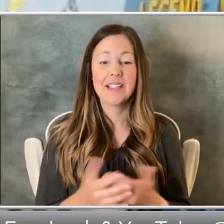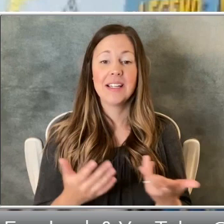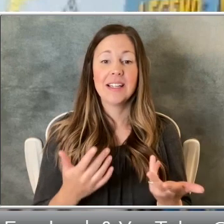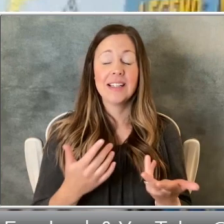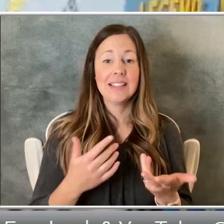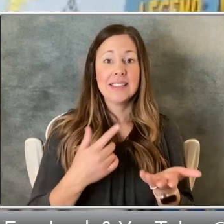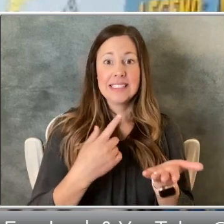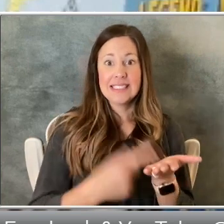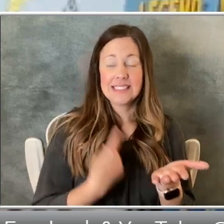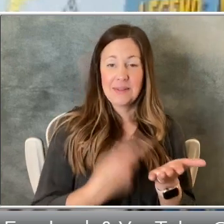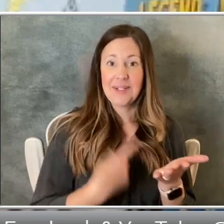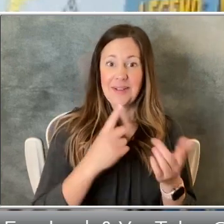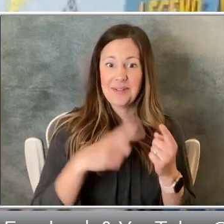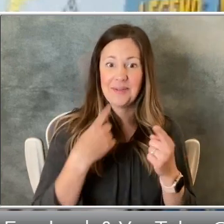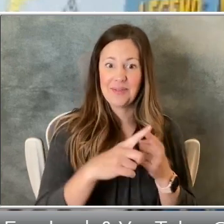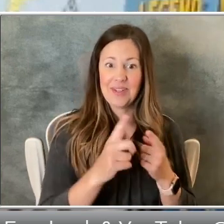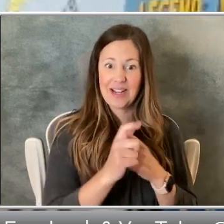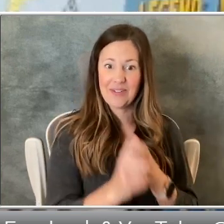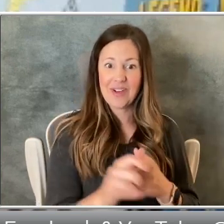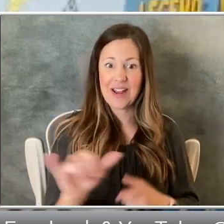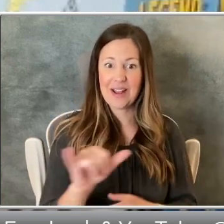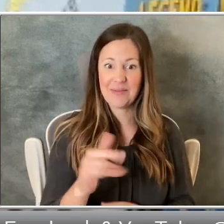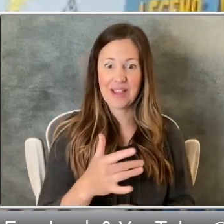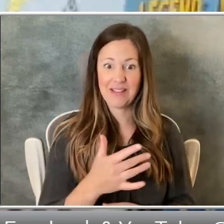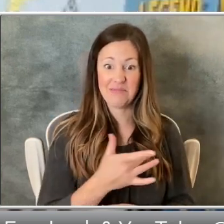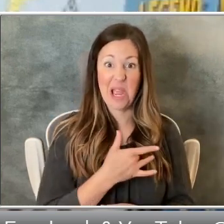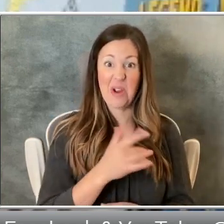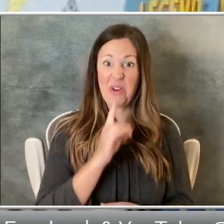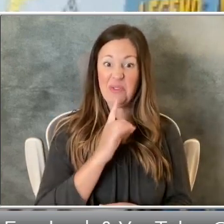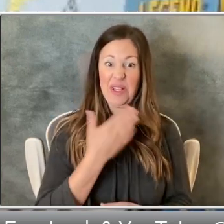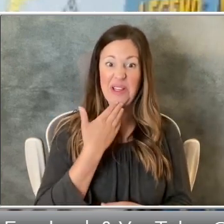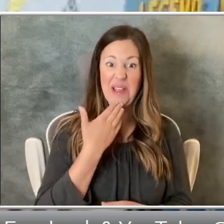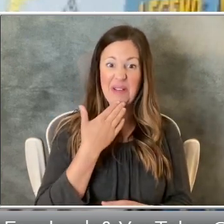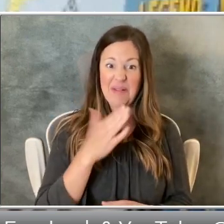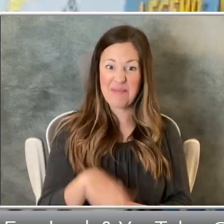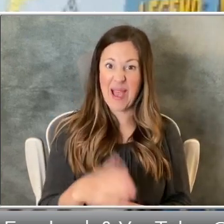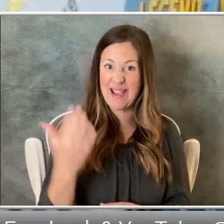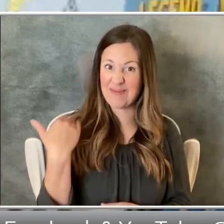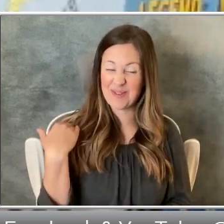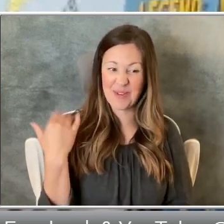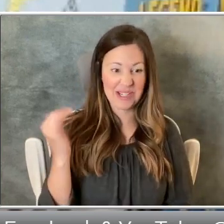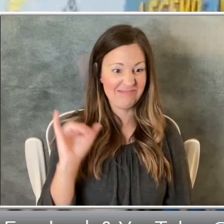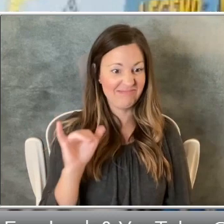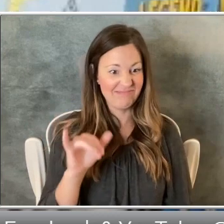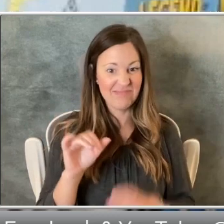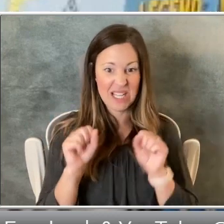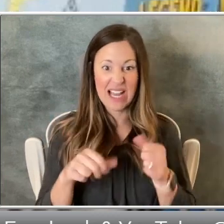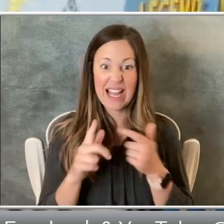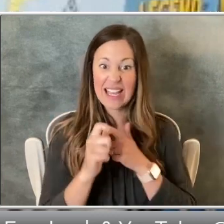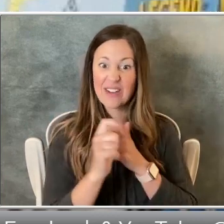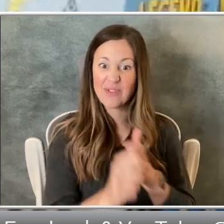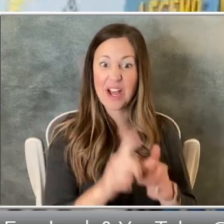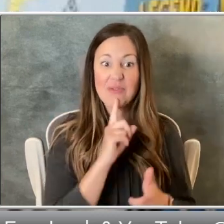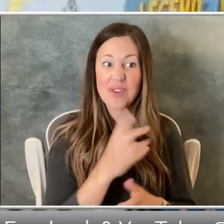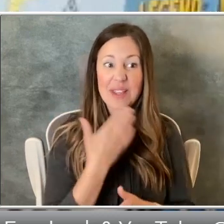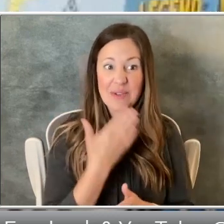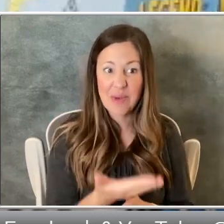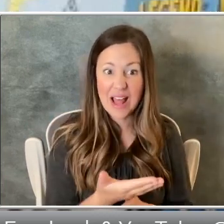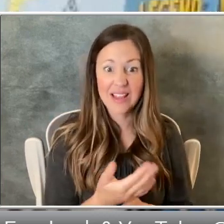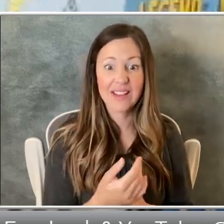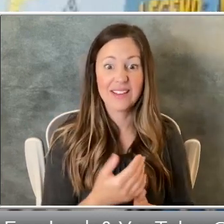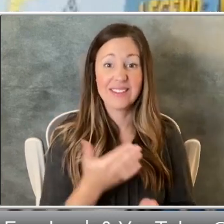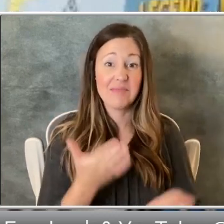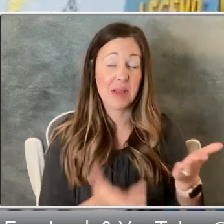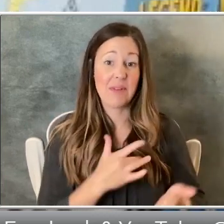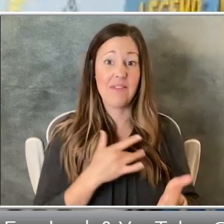running, and like, man, was my heart that bad? Because I can run really well, and like probably the